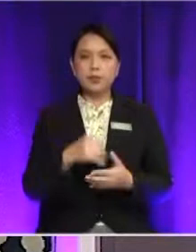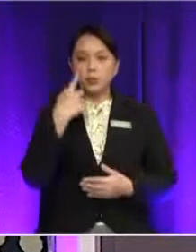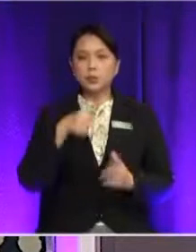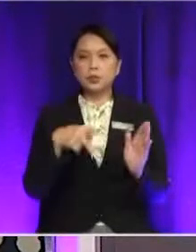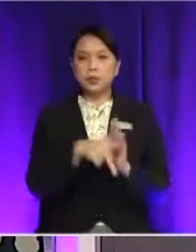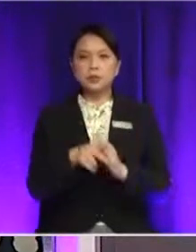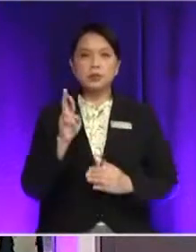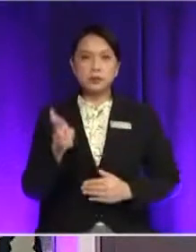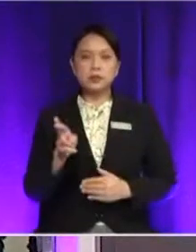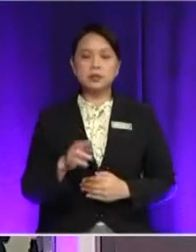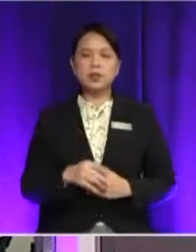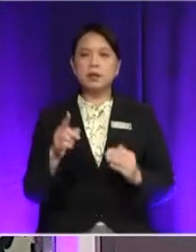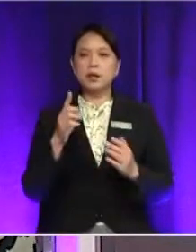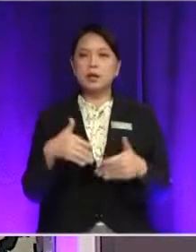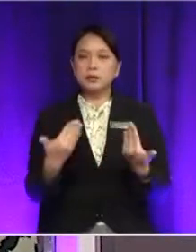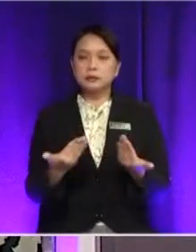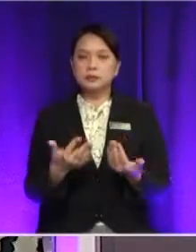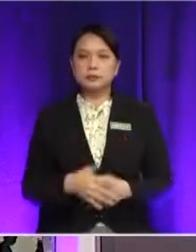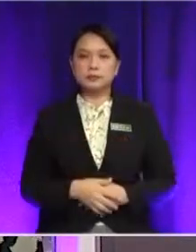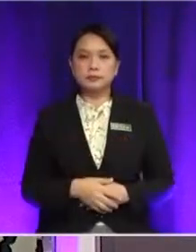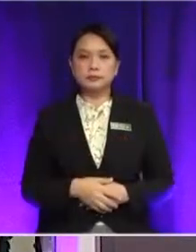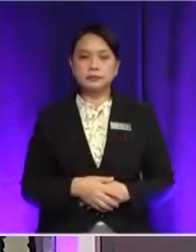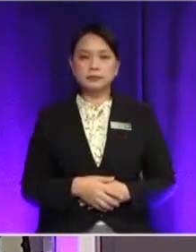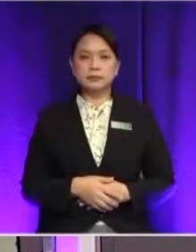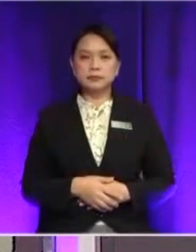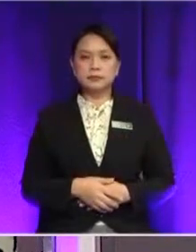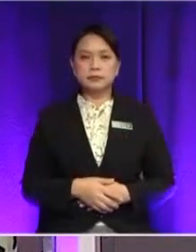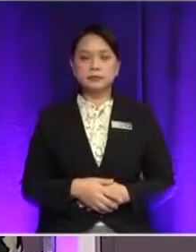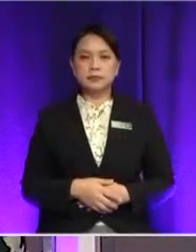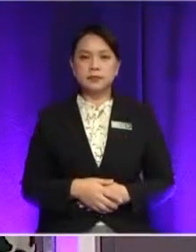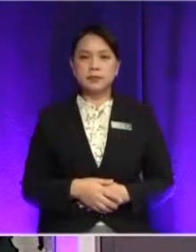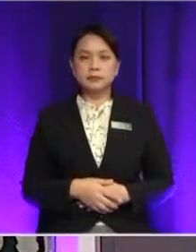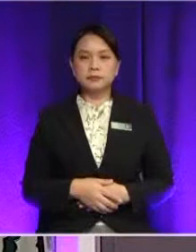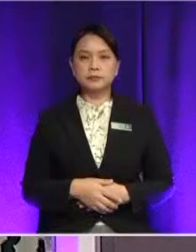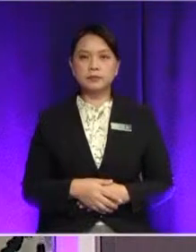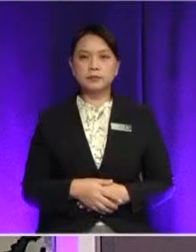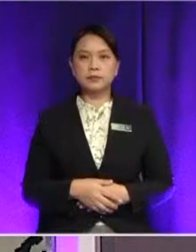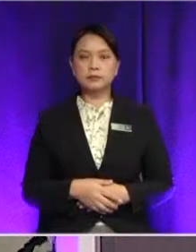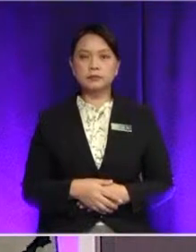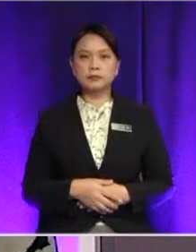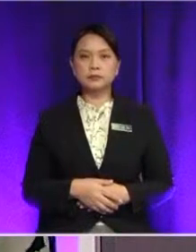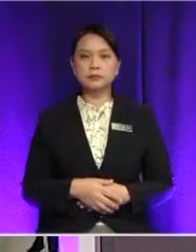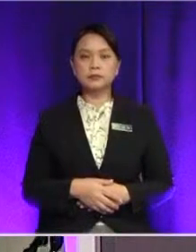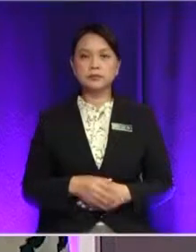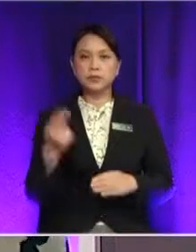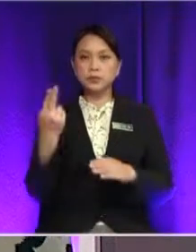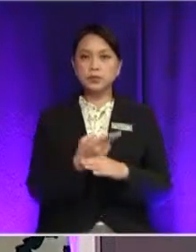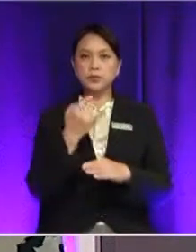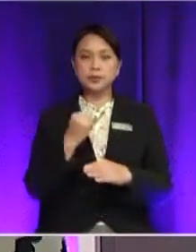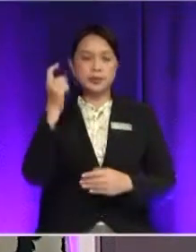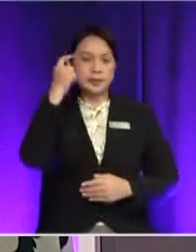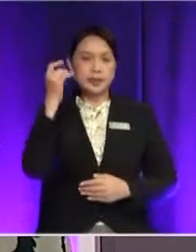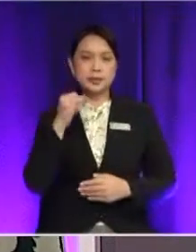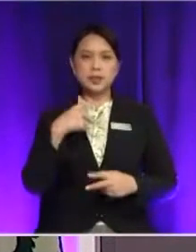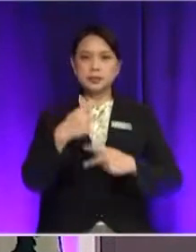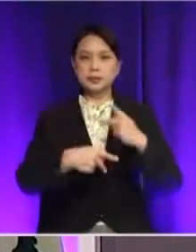did it happen? So having said that, gap text is exactly using that thinking process where you need to